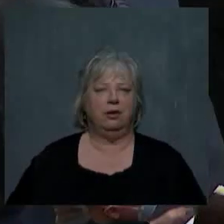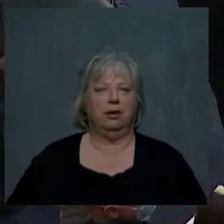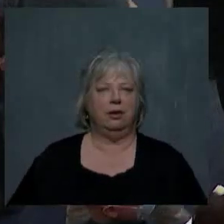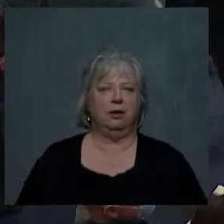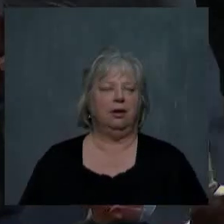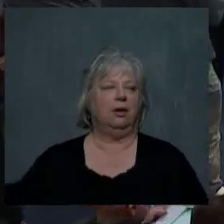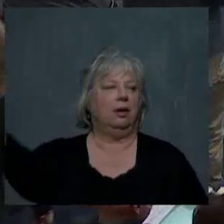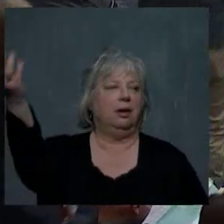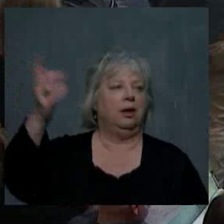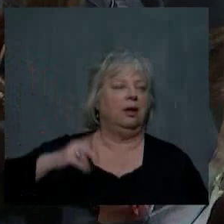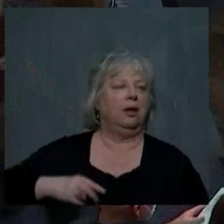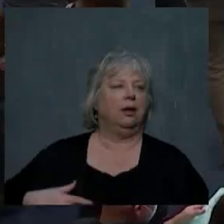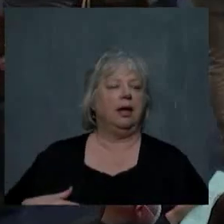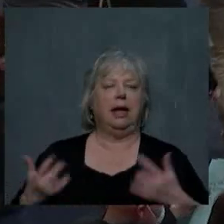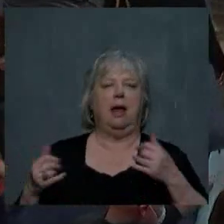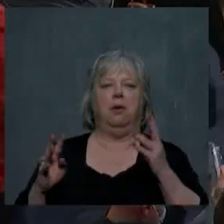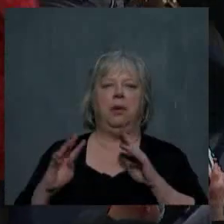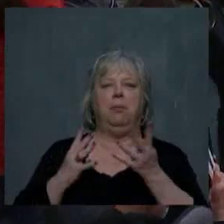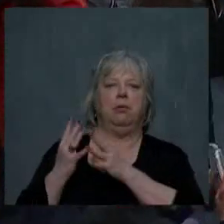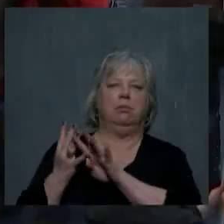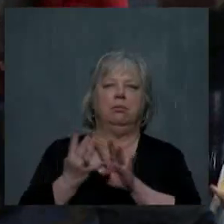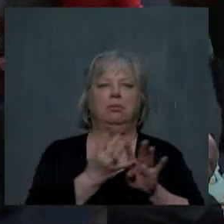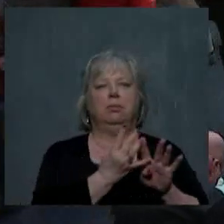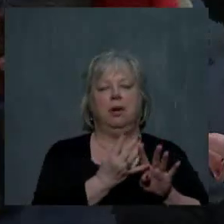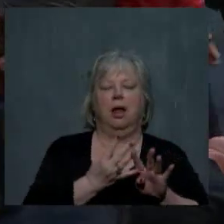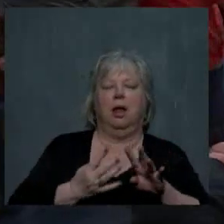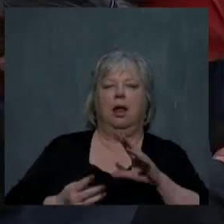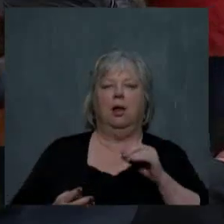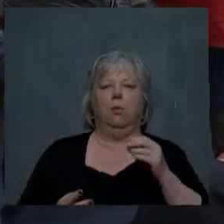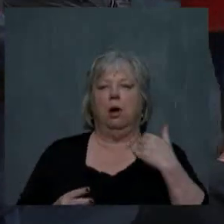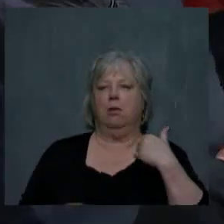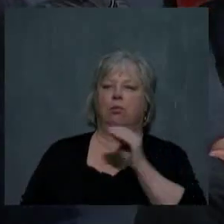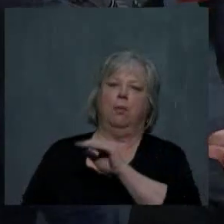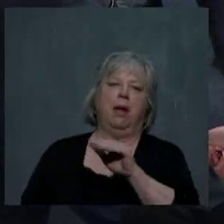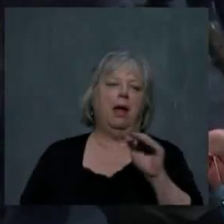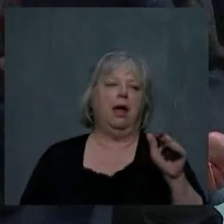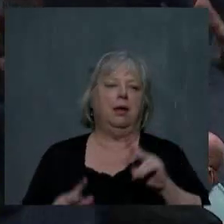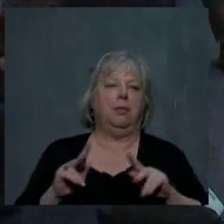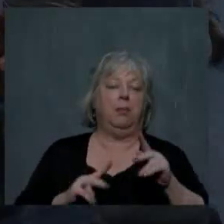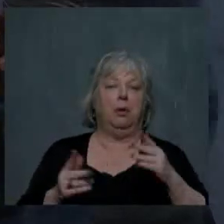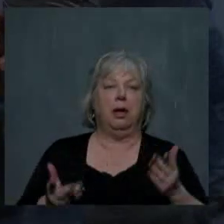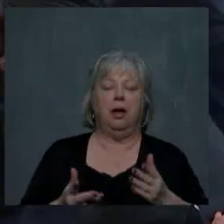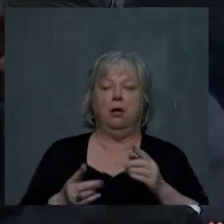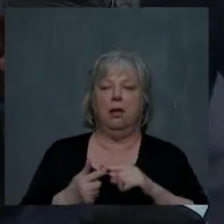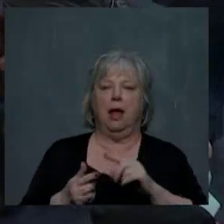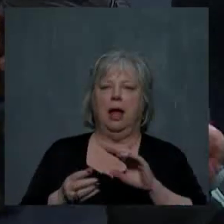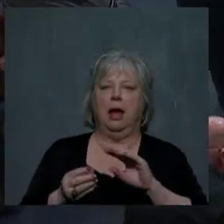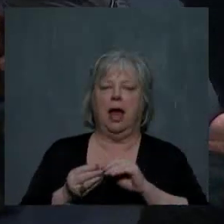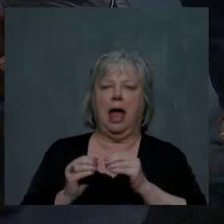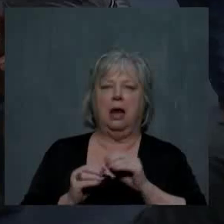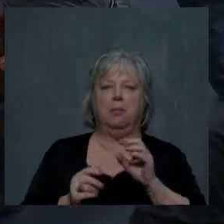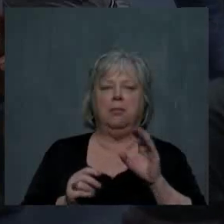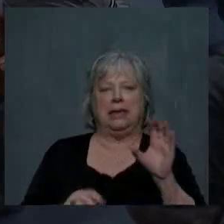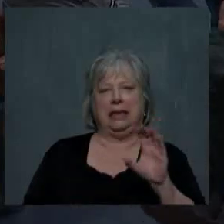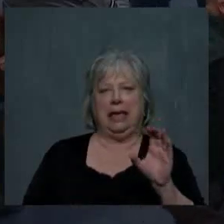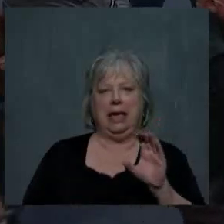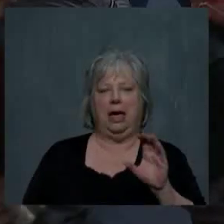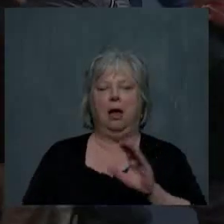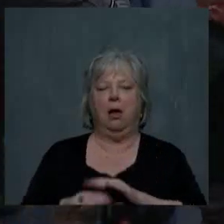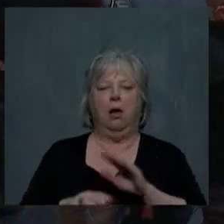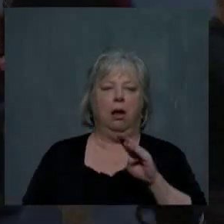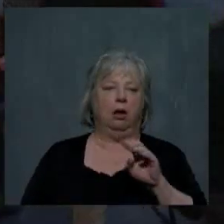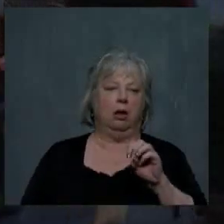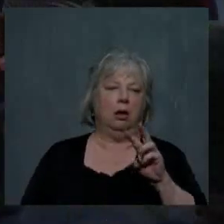While they're transitioning out, I want to remind the folks here for item C, which is the one on